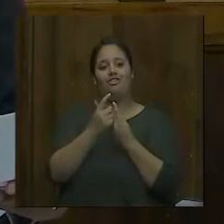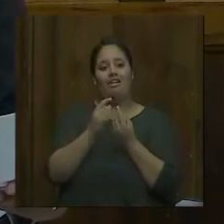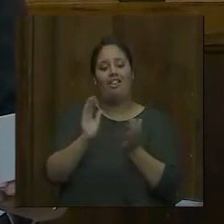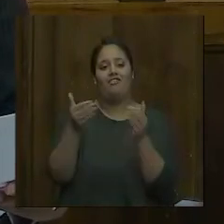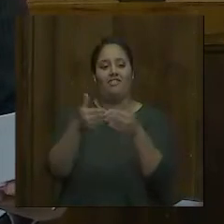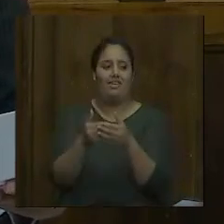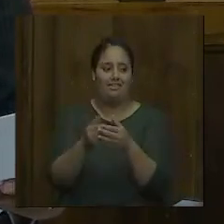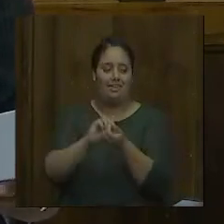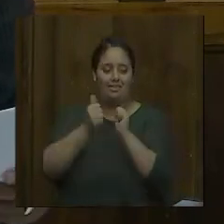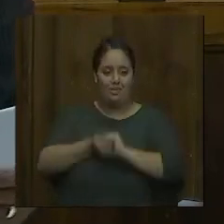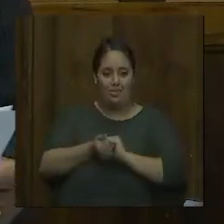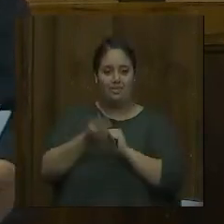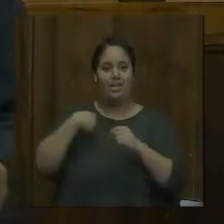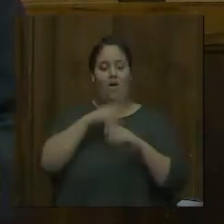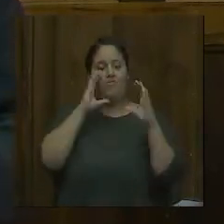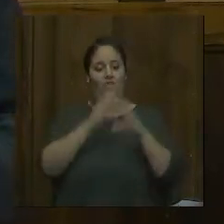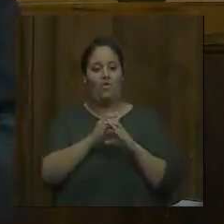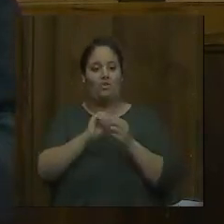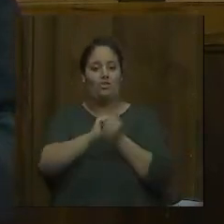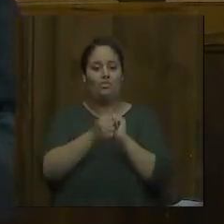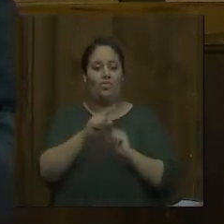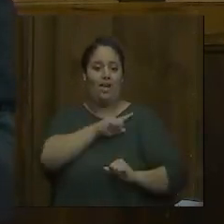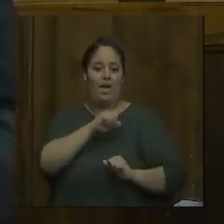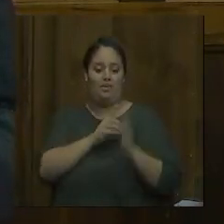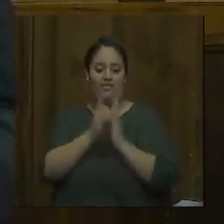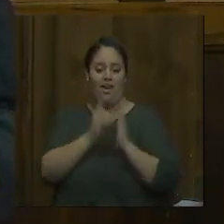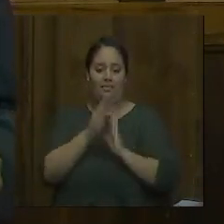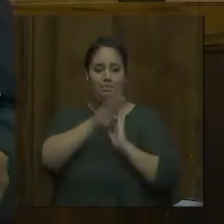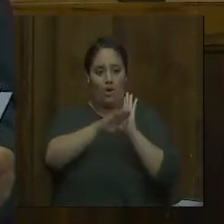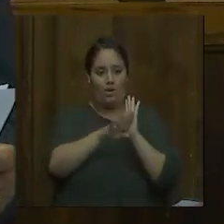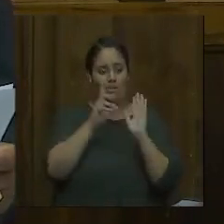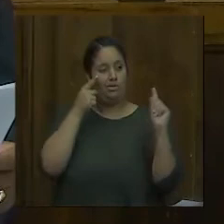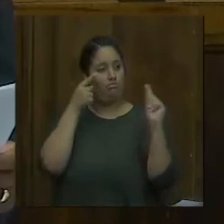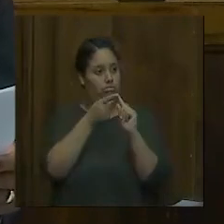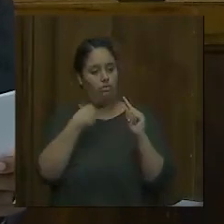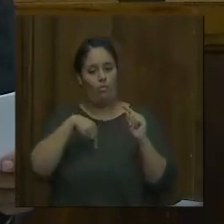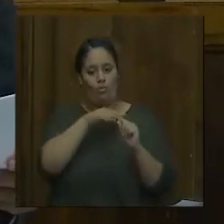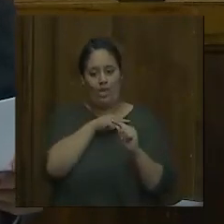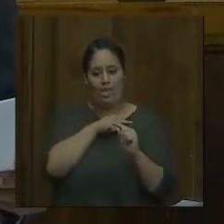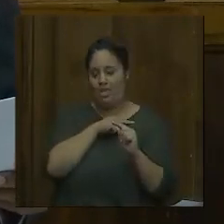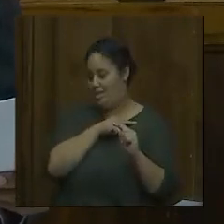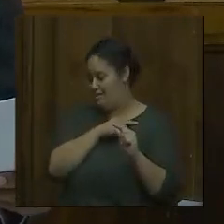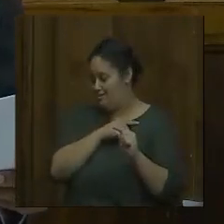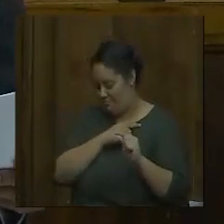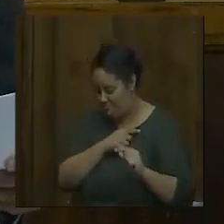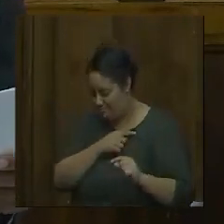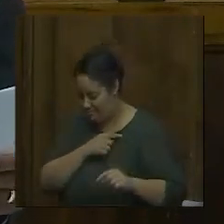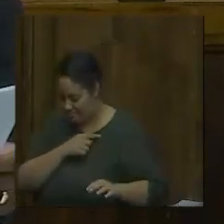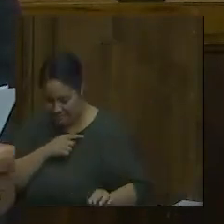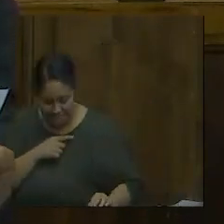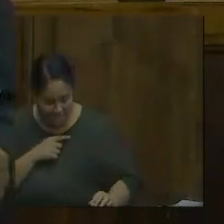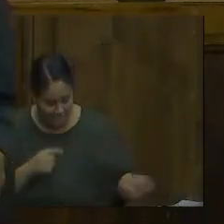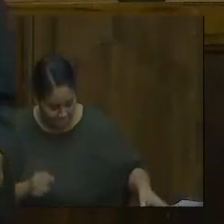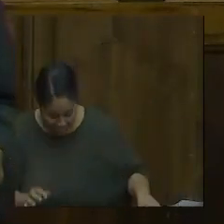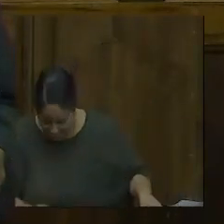sport. I welcome the club development program, which aims to revive and revitalize clubs